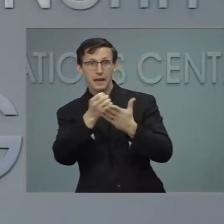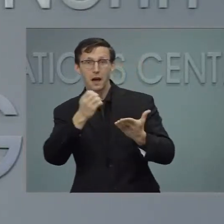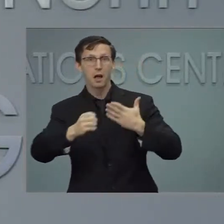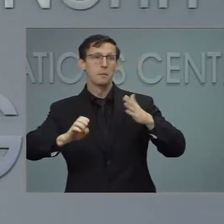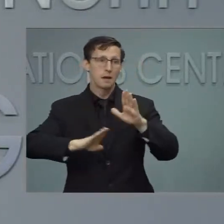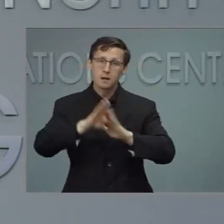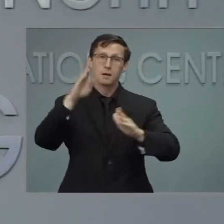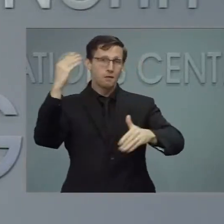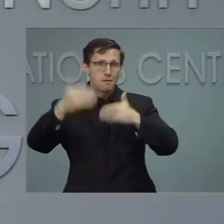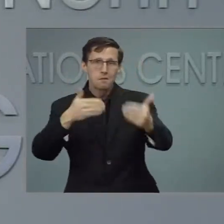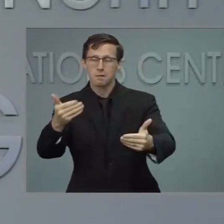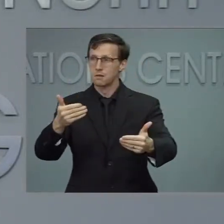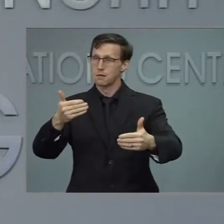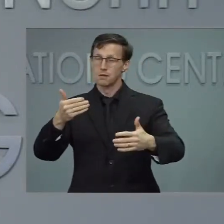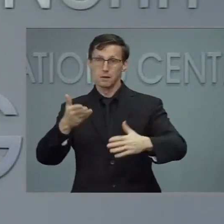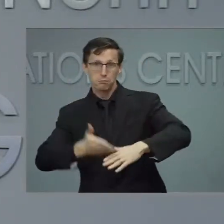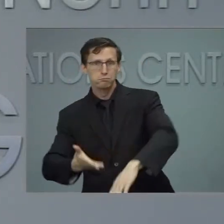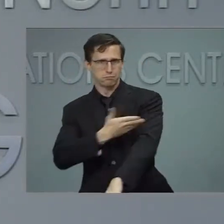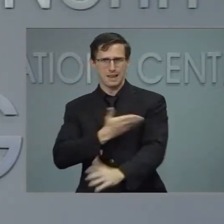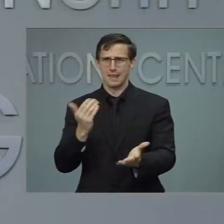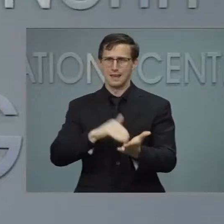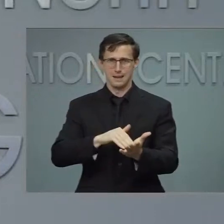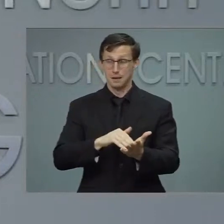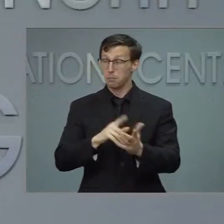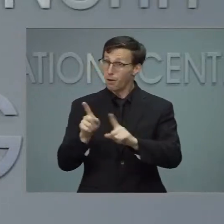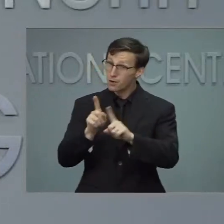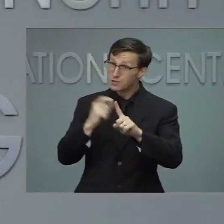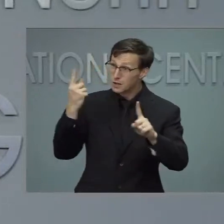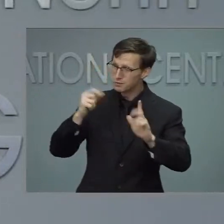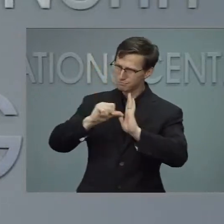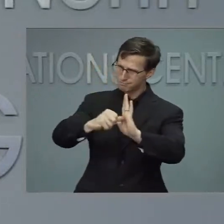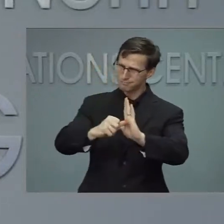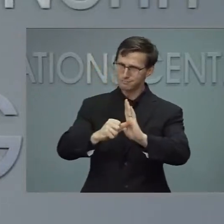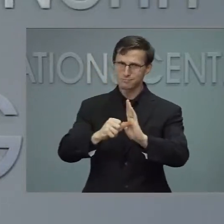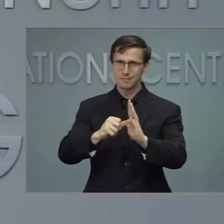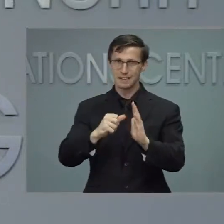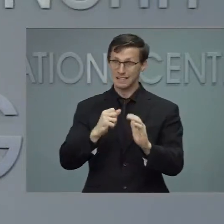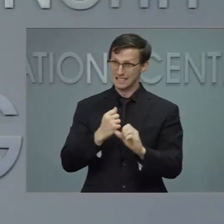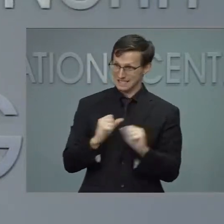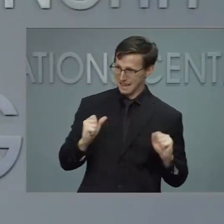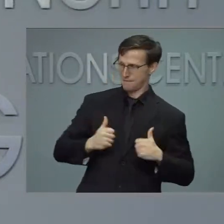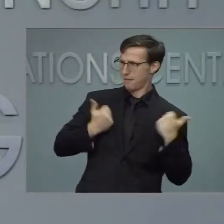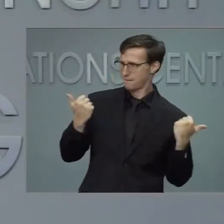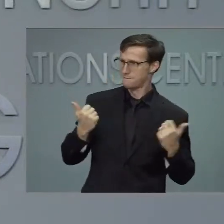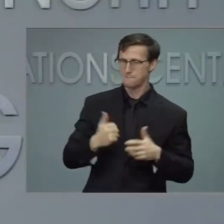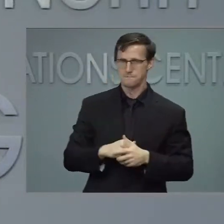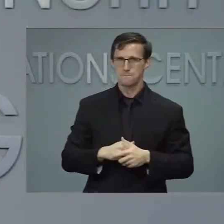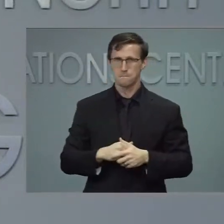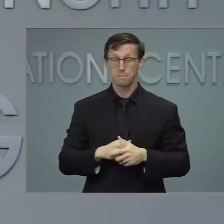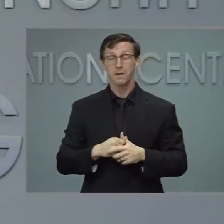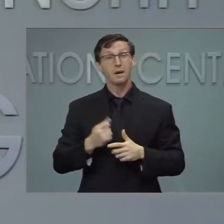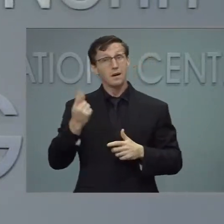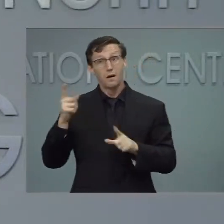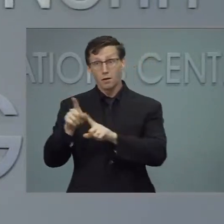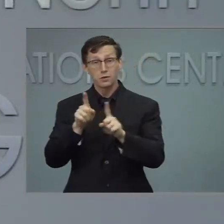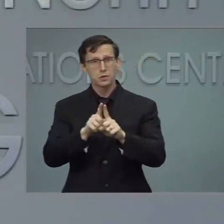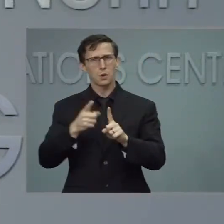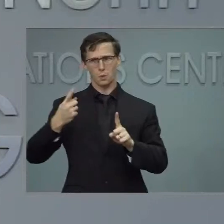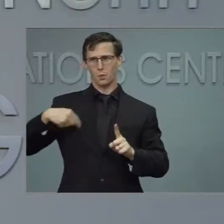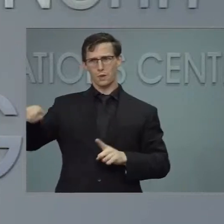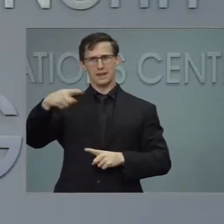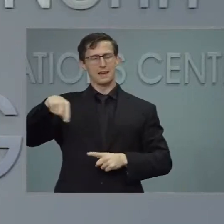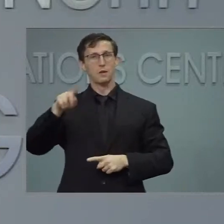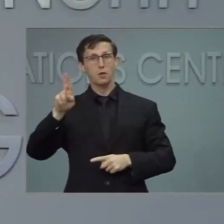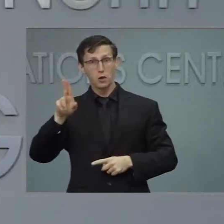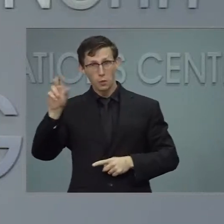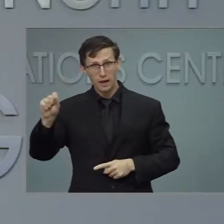back. That's the way we save lives. And this is something that could bring us all together. And I'm sensing